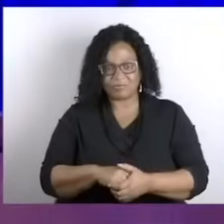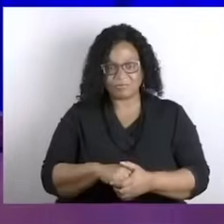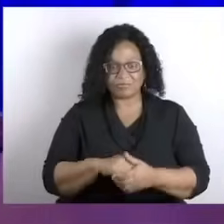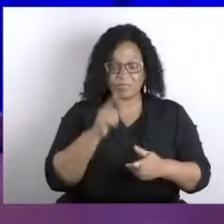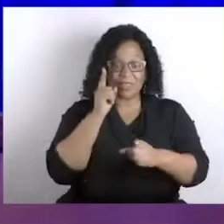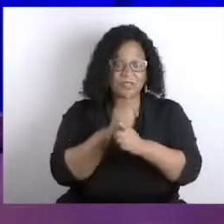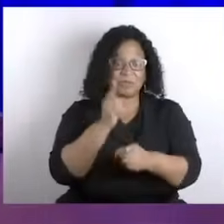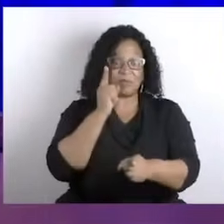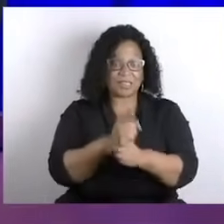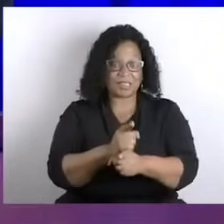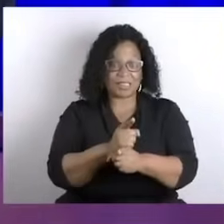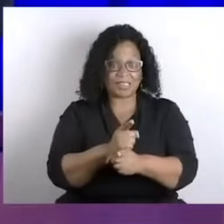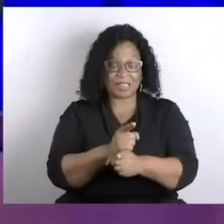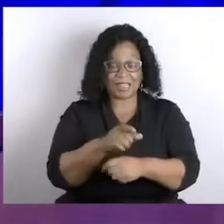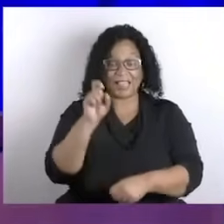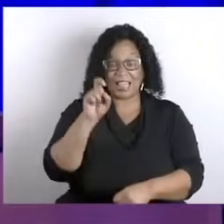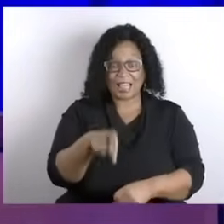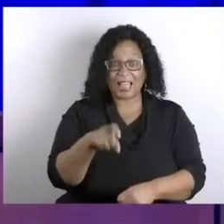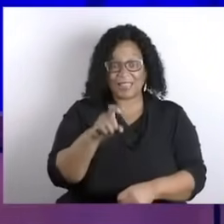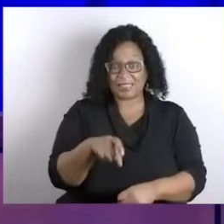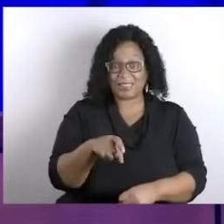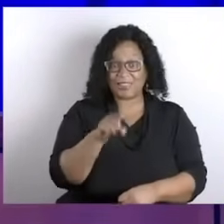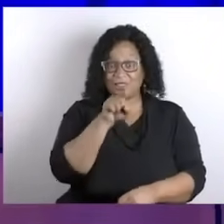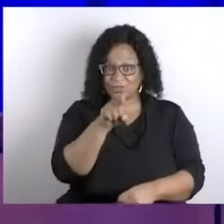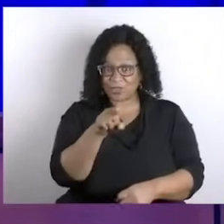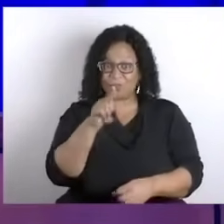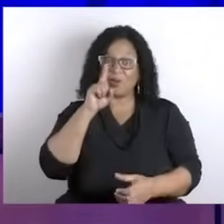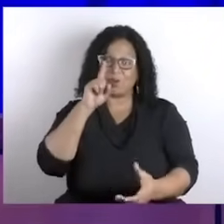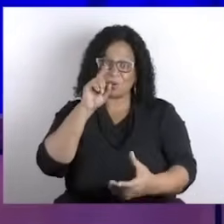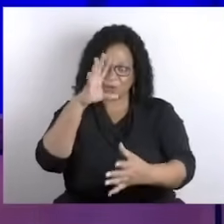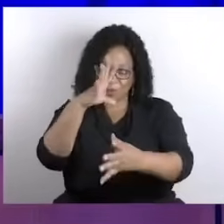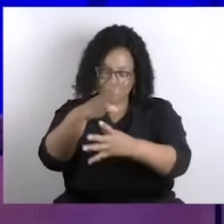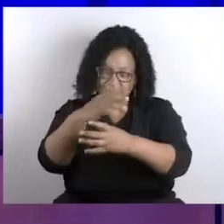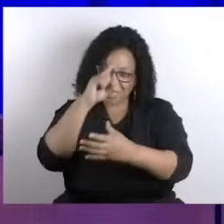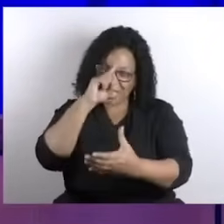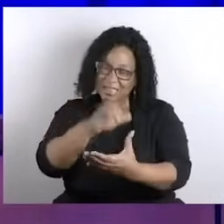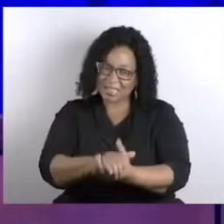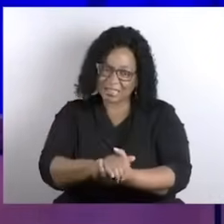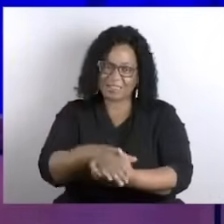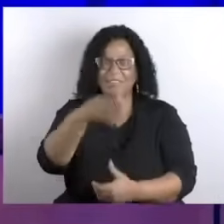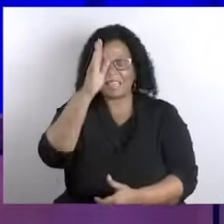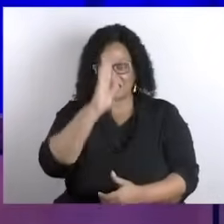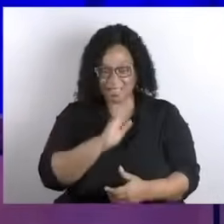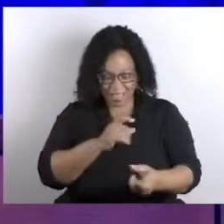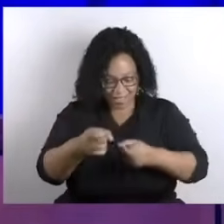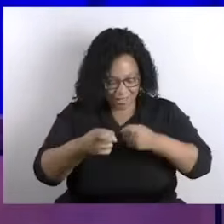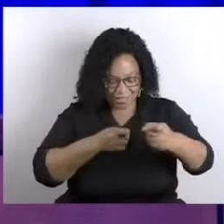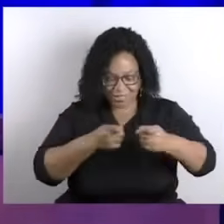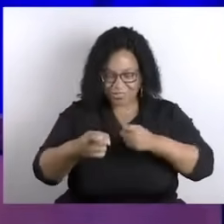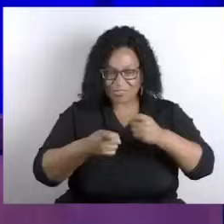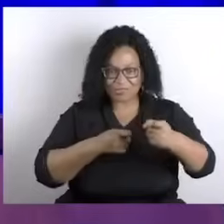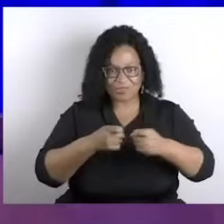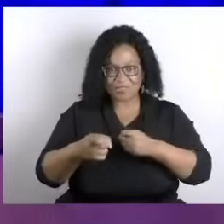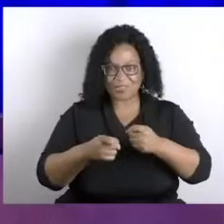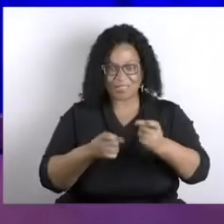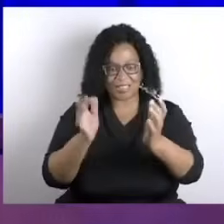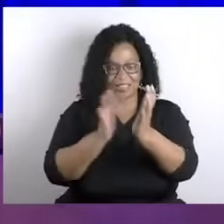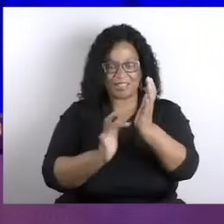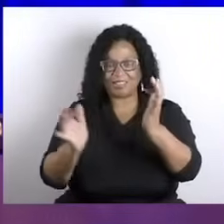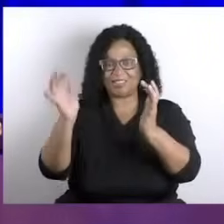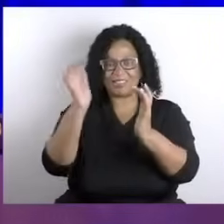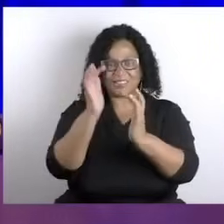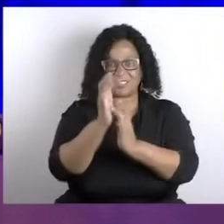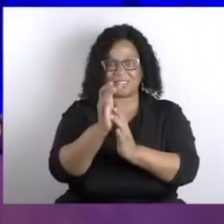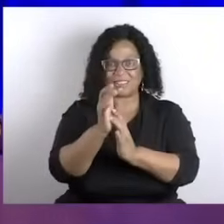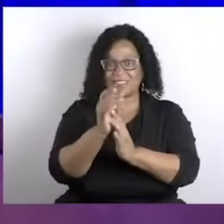and sisters, I need somebody who believes that God is still in control, that Jesus is still the Prince